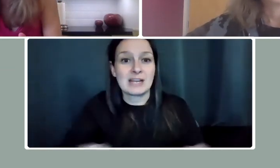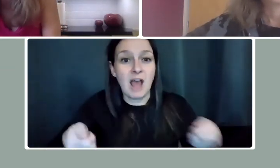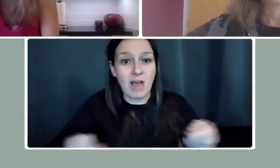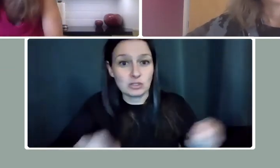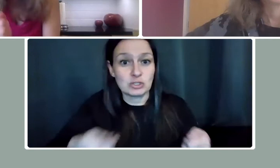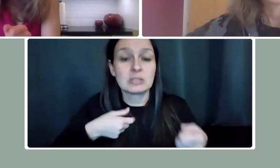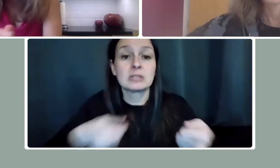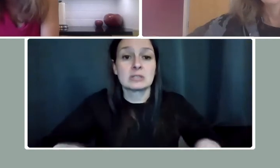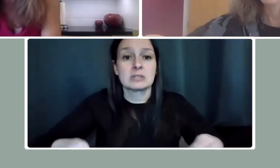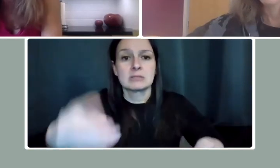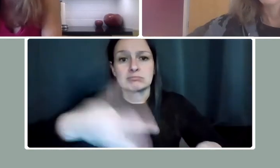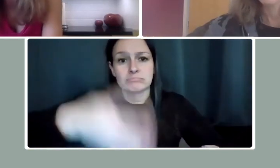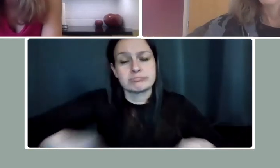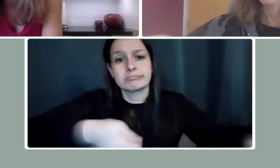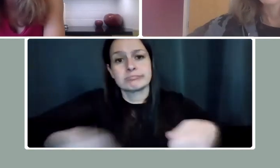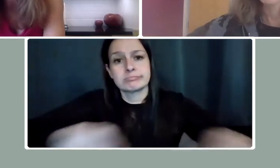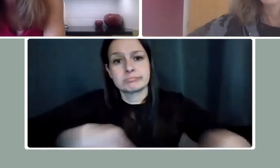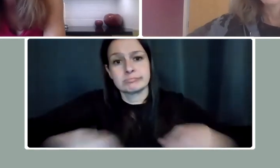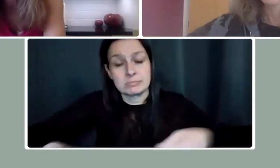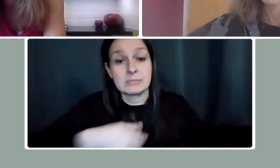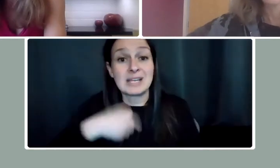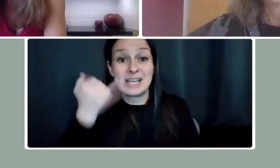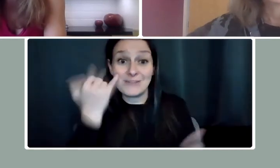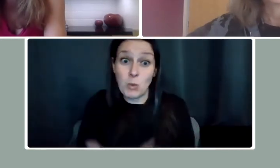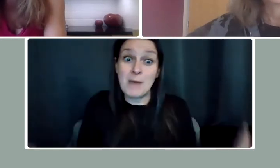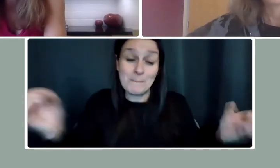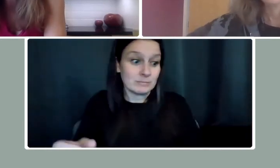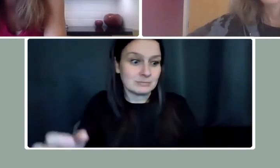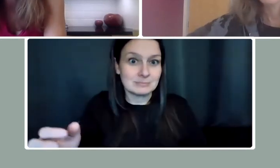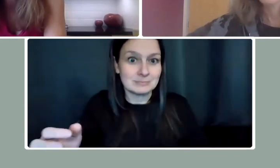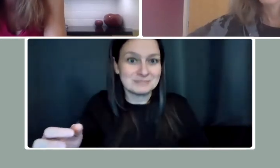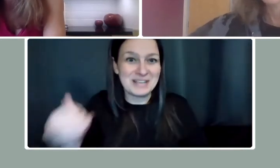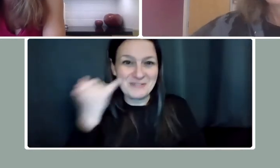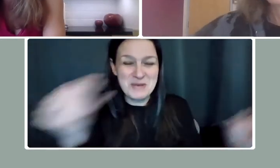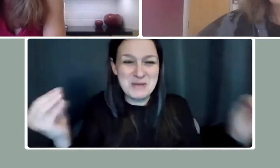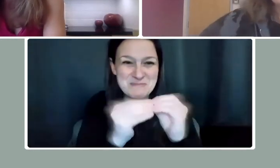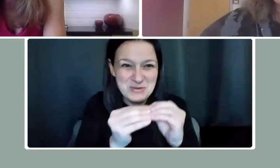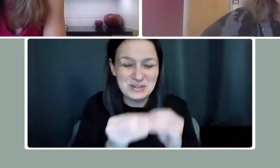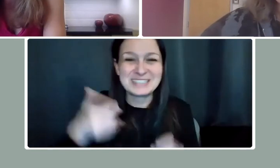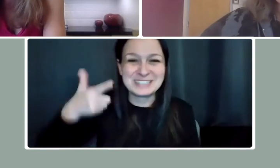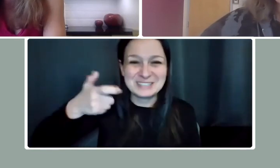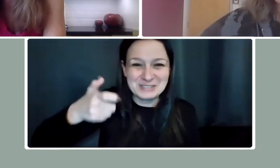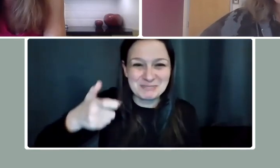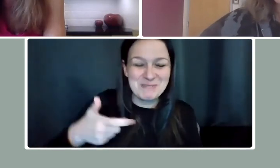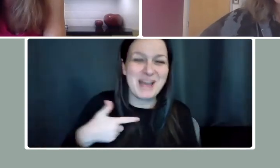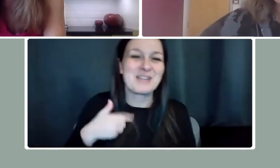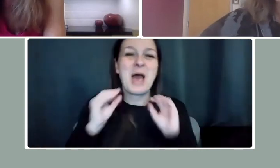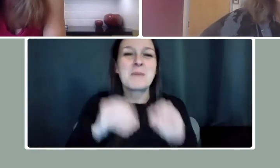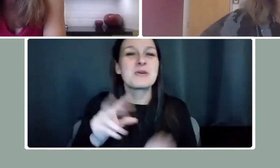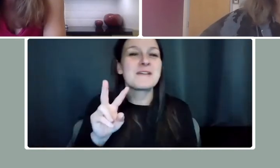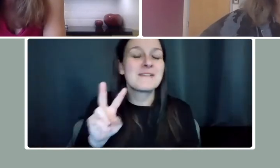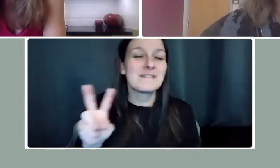the water and like move it all around. If you want to go above and beyond, get a spray bottle and put in like some